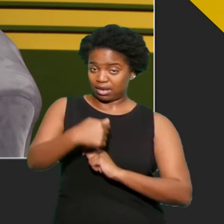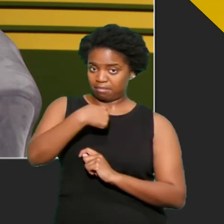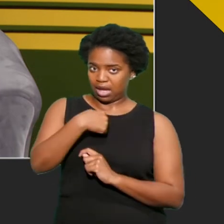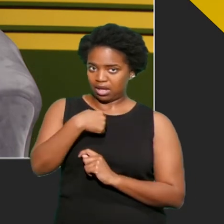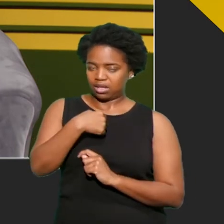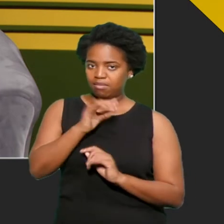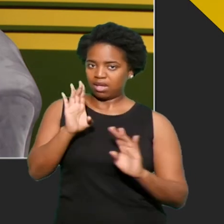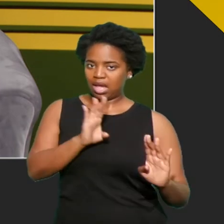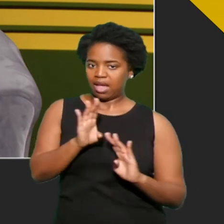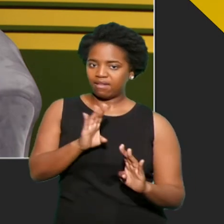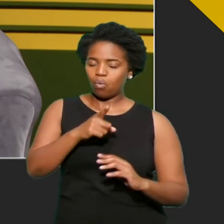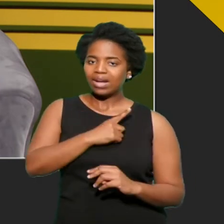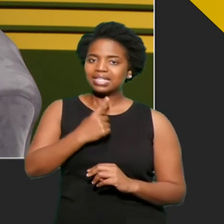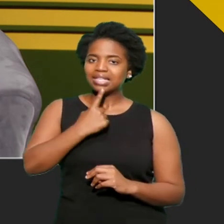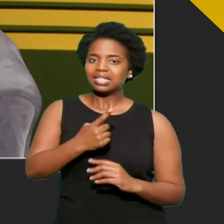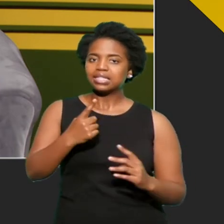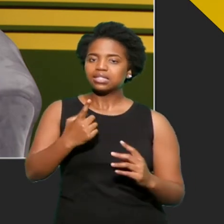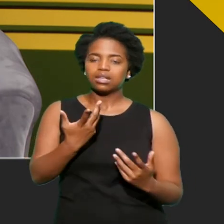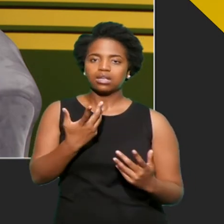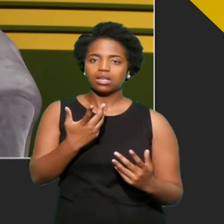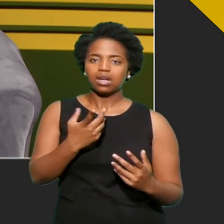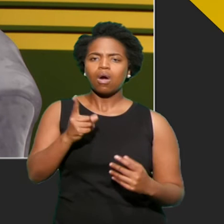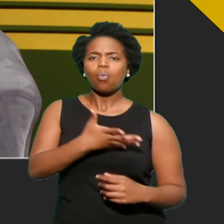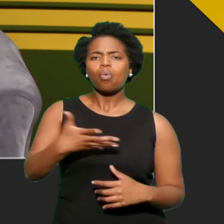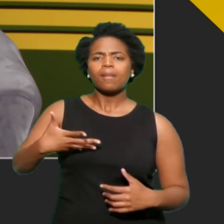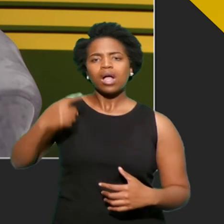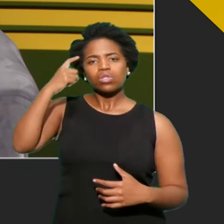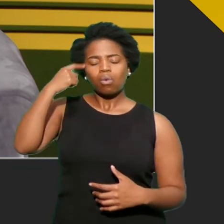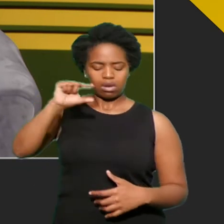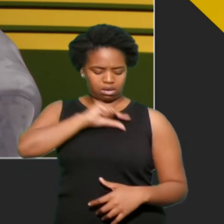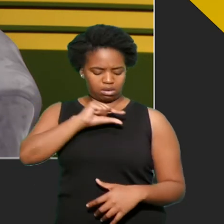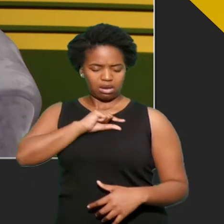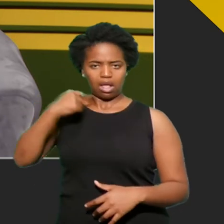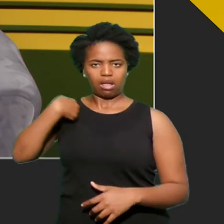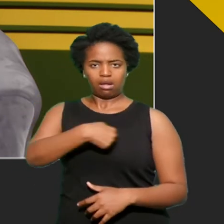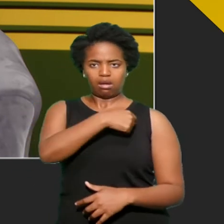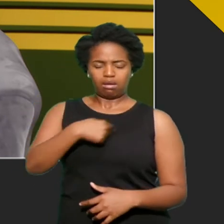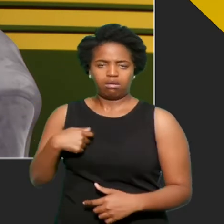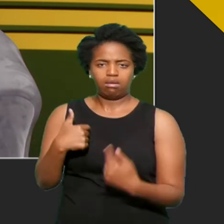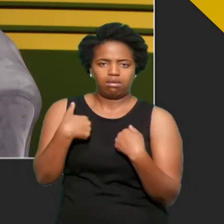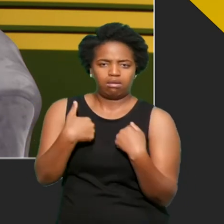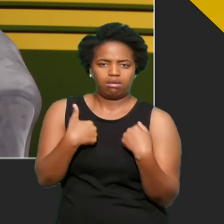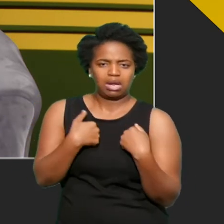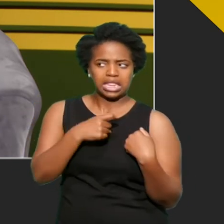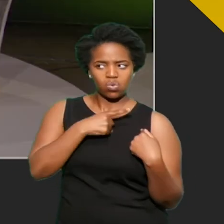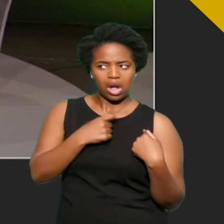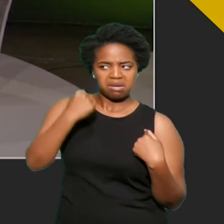should behave? Because she says something about the fact that for a long time, she thought it was her fault.